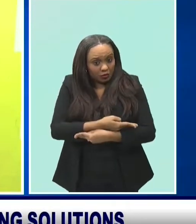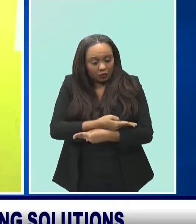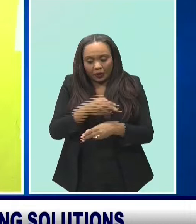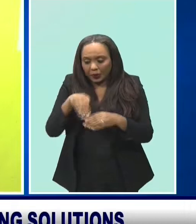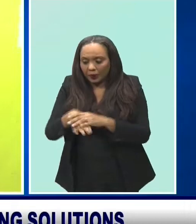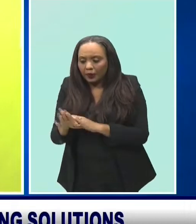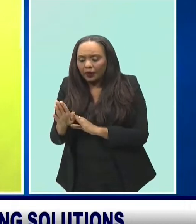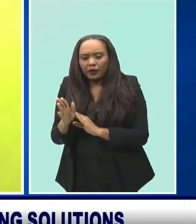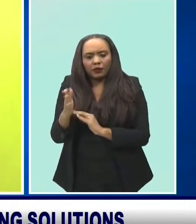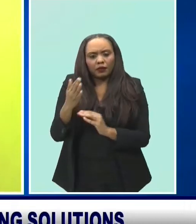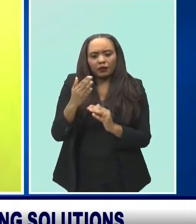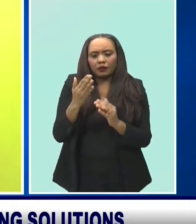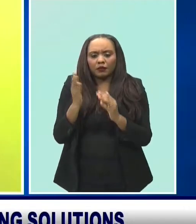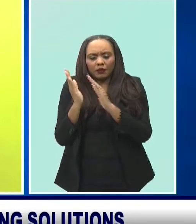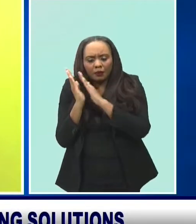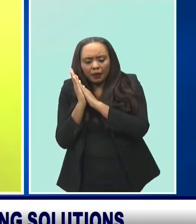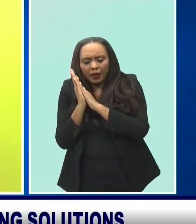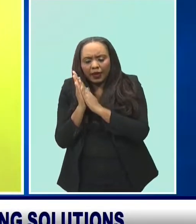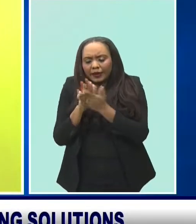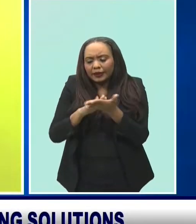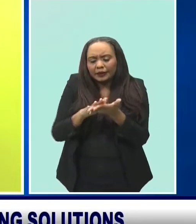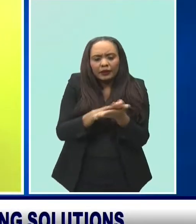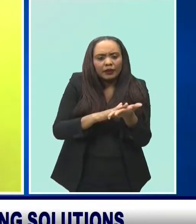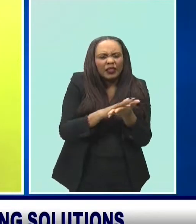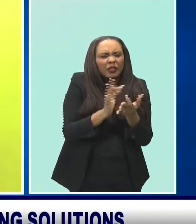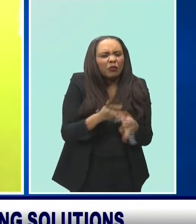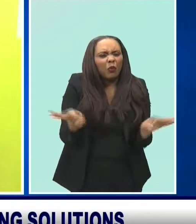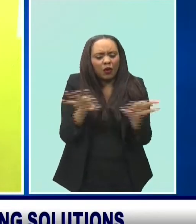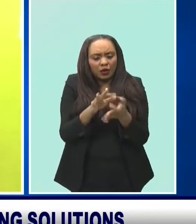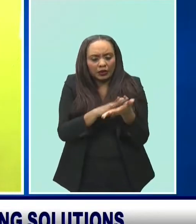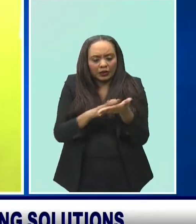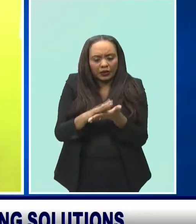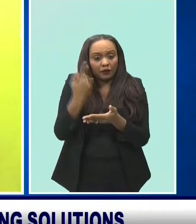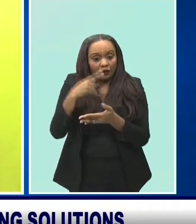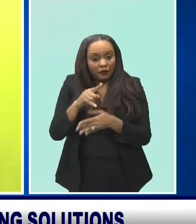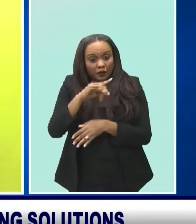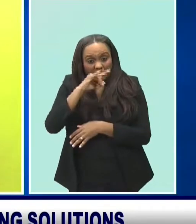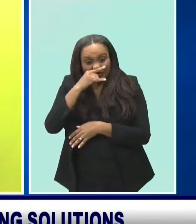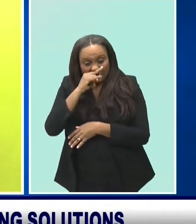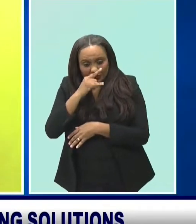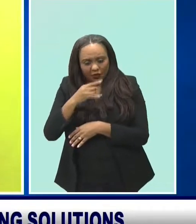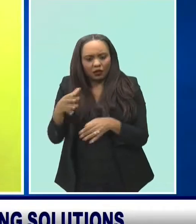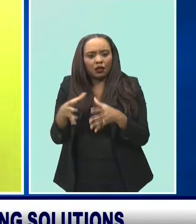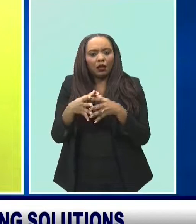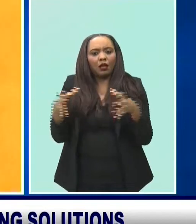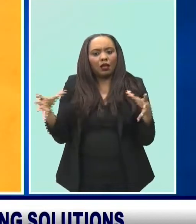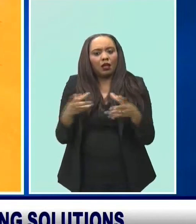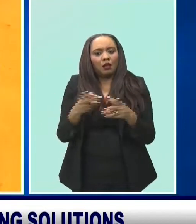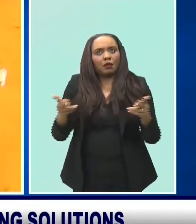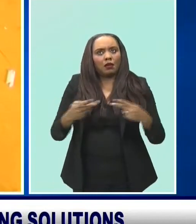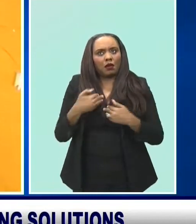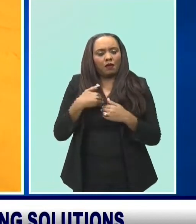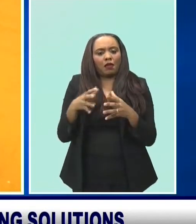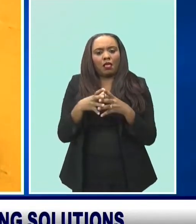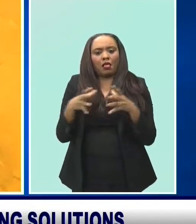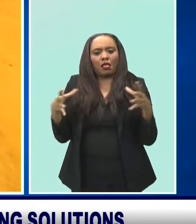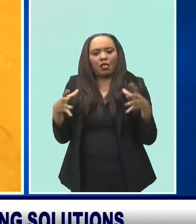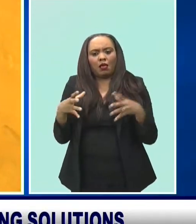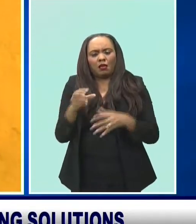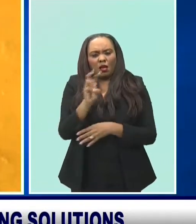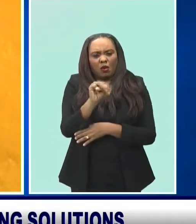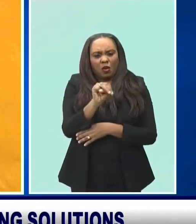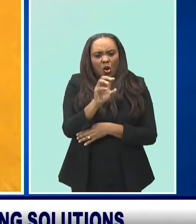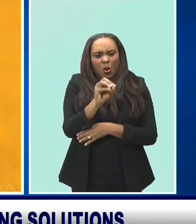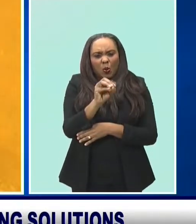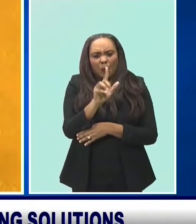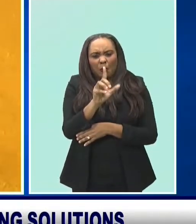We use that equipment to help sanitize and so forth. Then a lot of places suffering from coming across